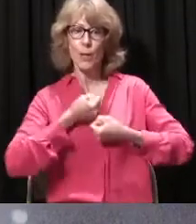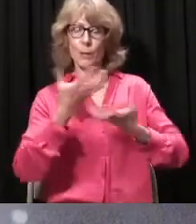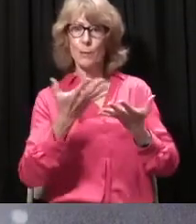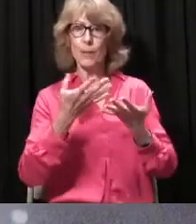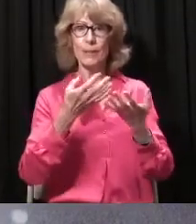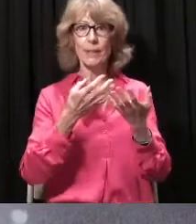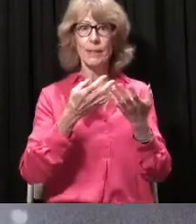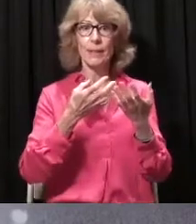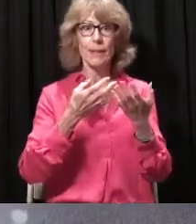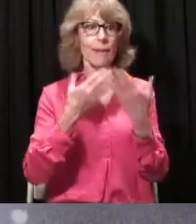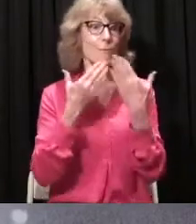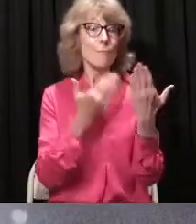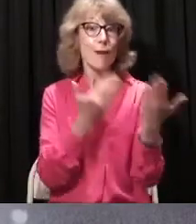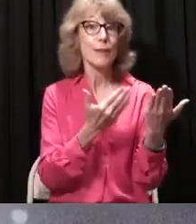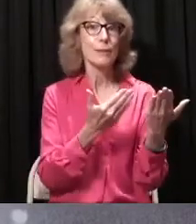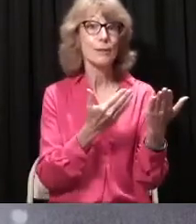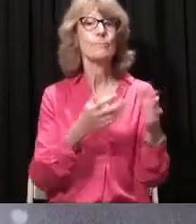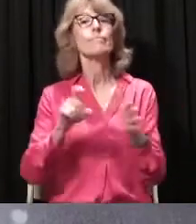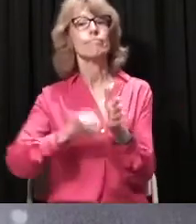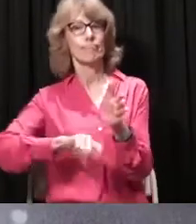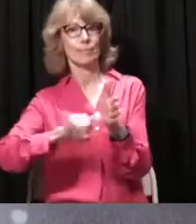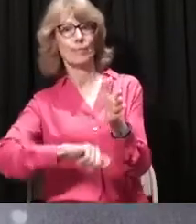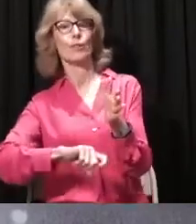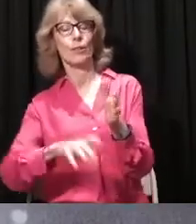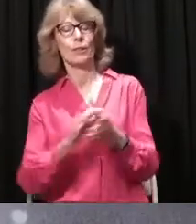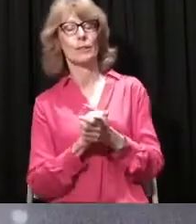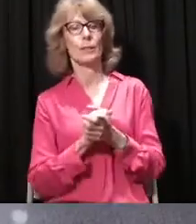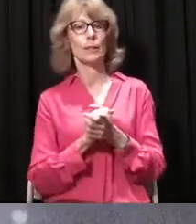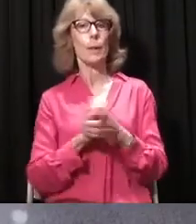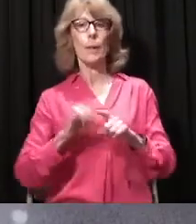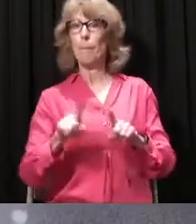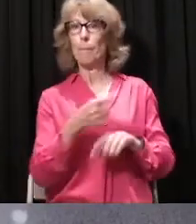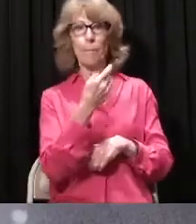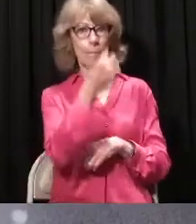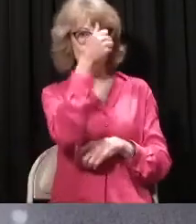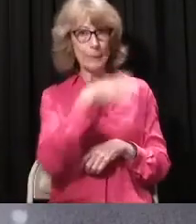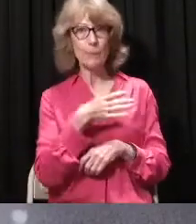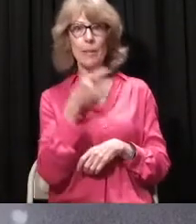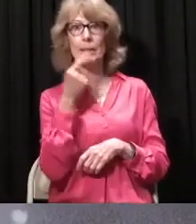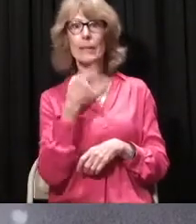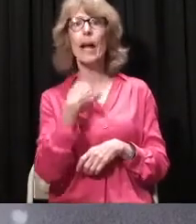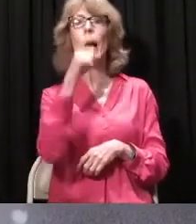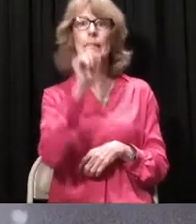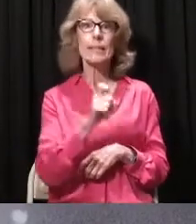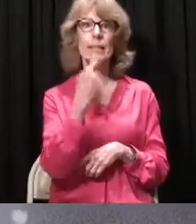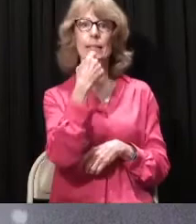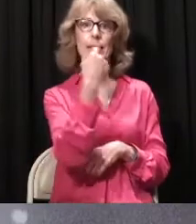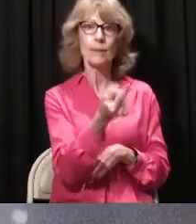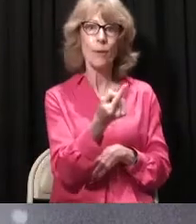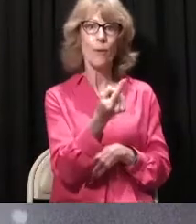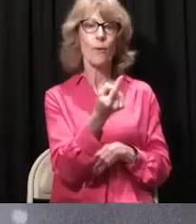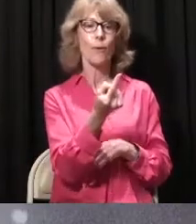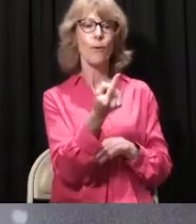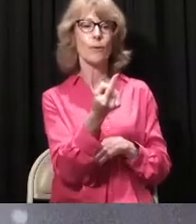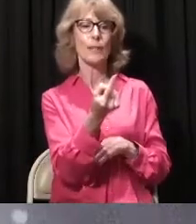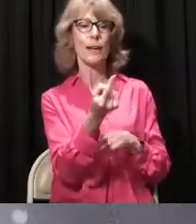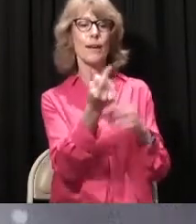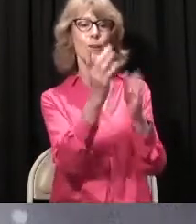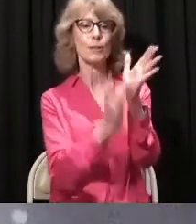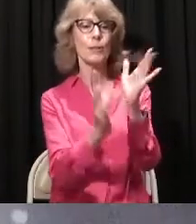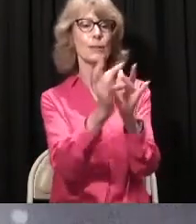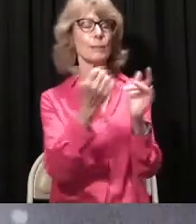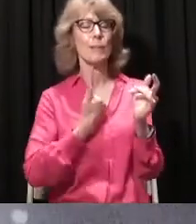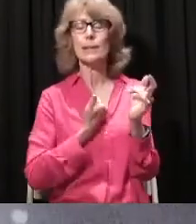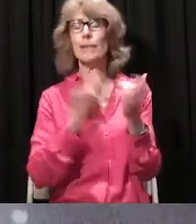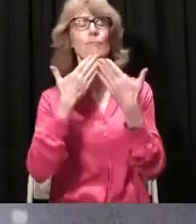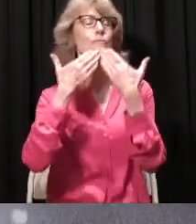reasons within himself, okay, I know this is going to cost me something, but I still got to go back. I've got to tell Jesus that I am thank you for what he